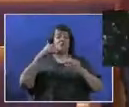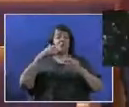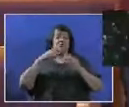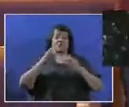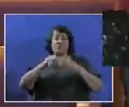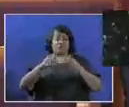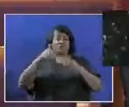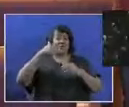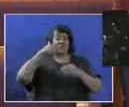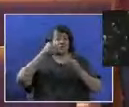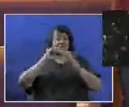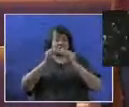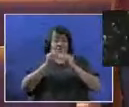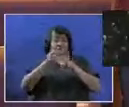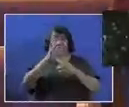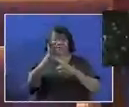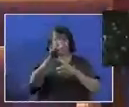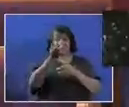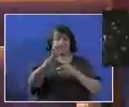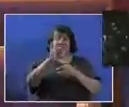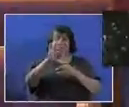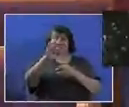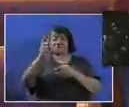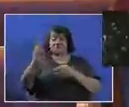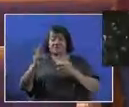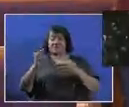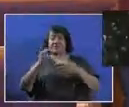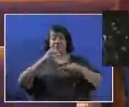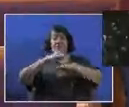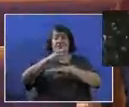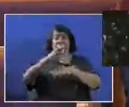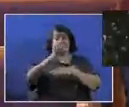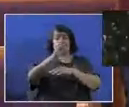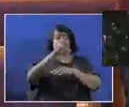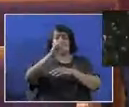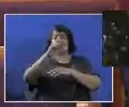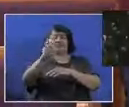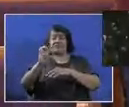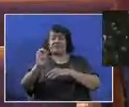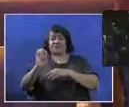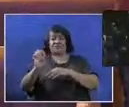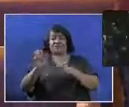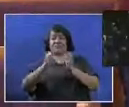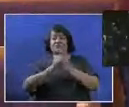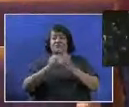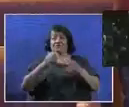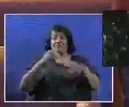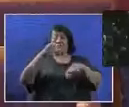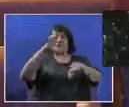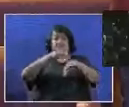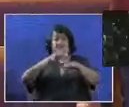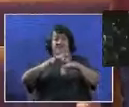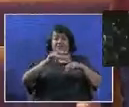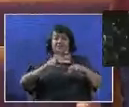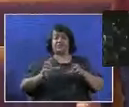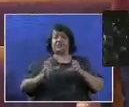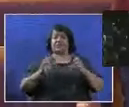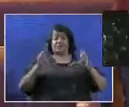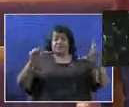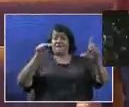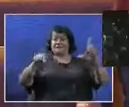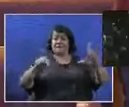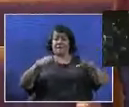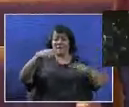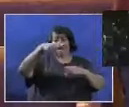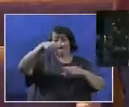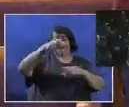is 77977, and the message that you want to send is SSC Live, and click on that link when you get it back. PayPal